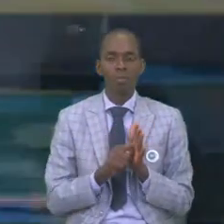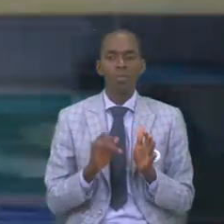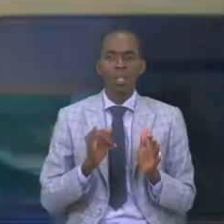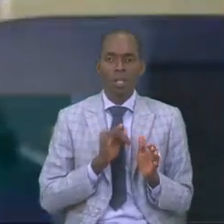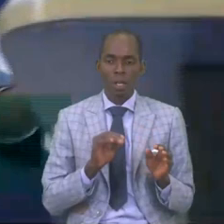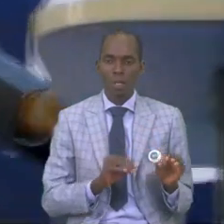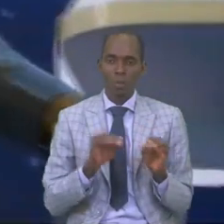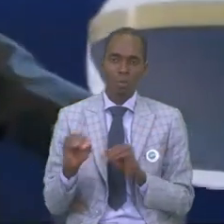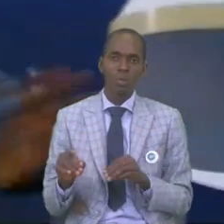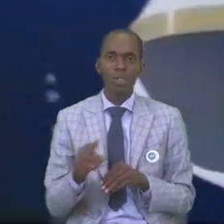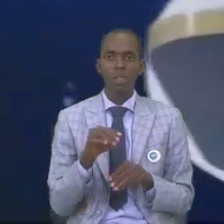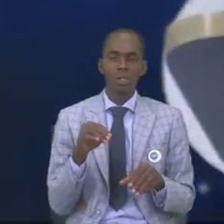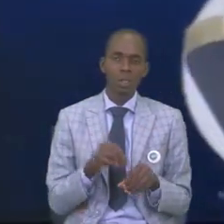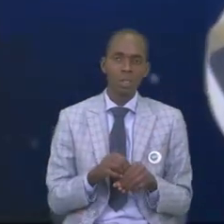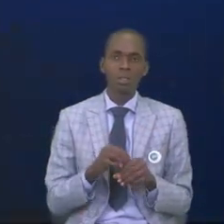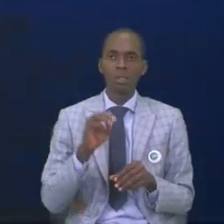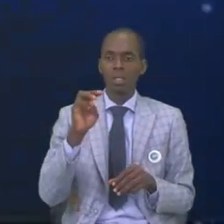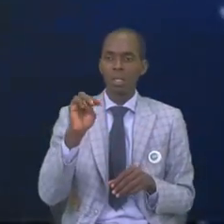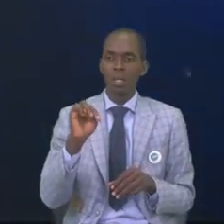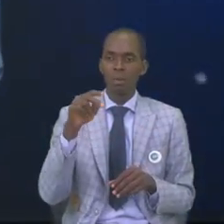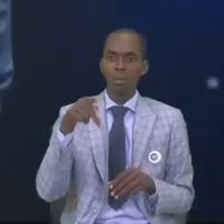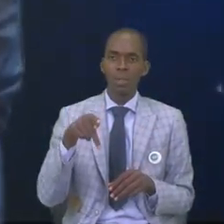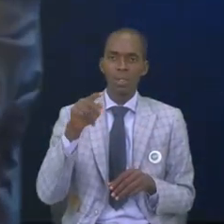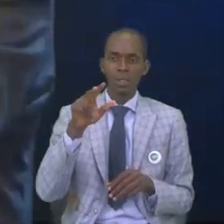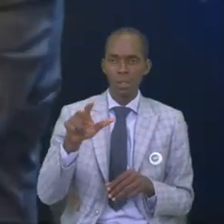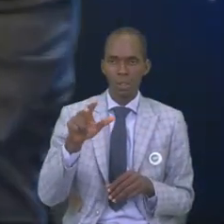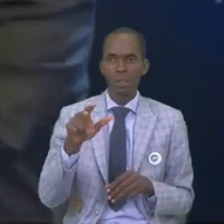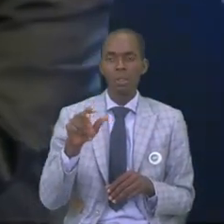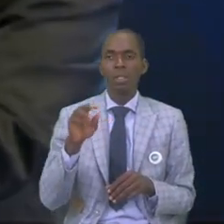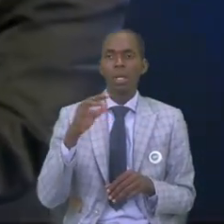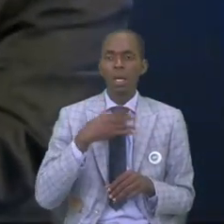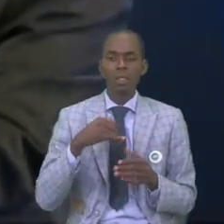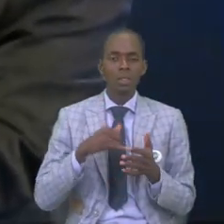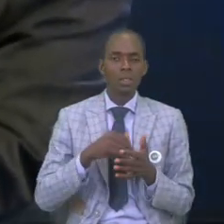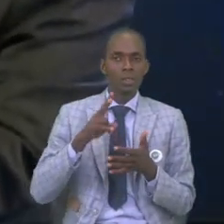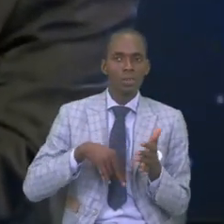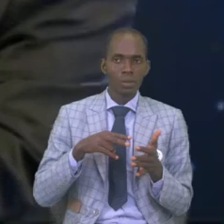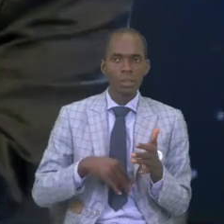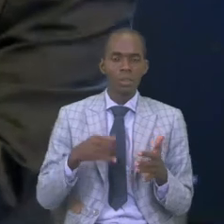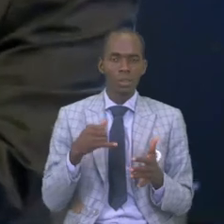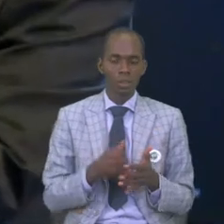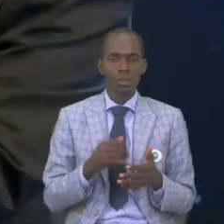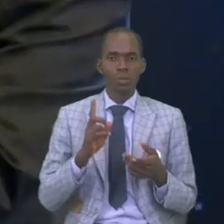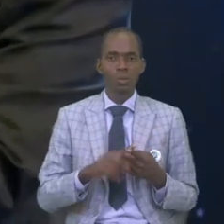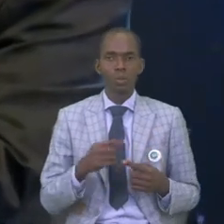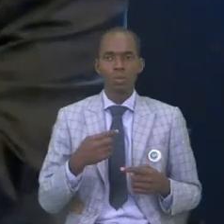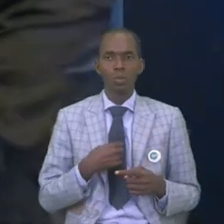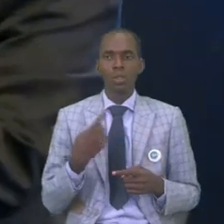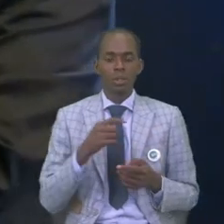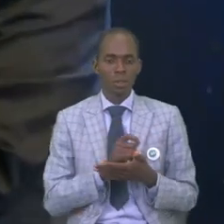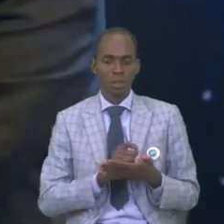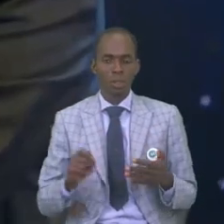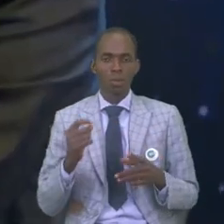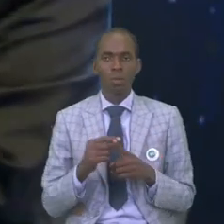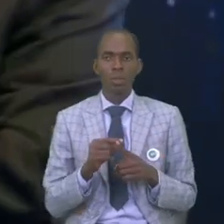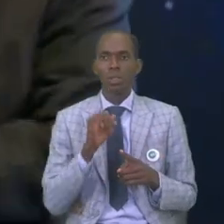we call MP3, and then it treats it to me. The PDF is there. The write-up is there. All